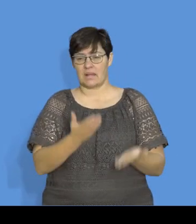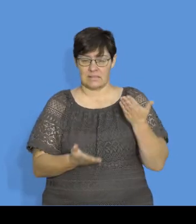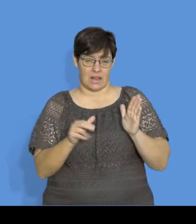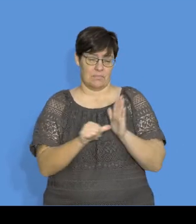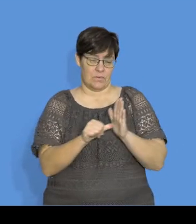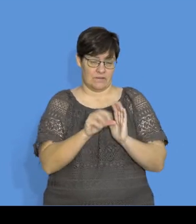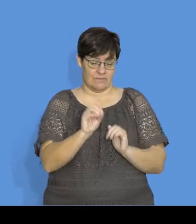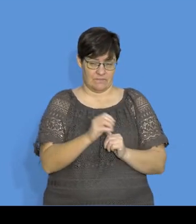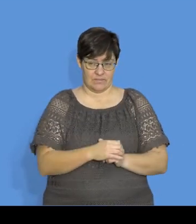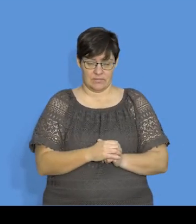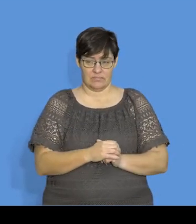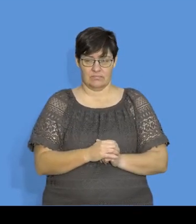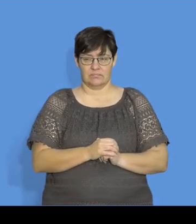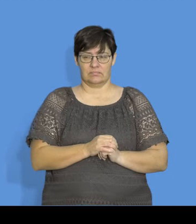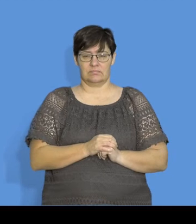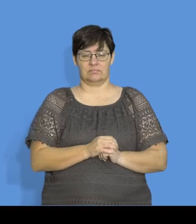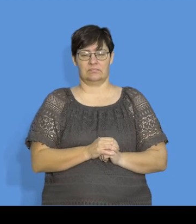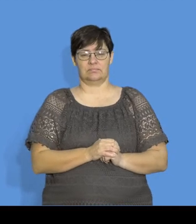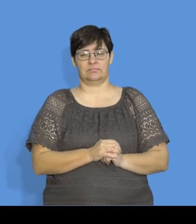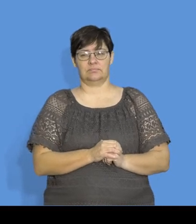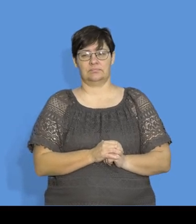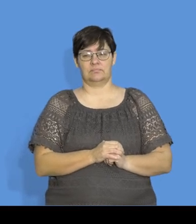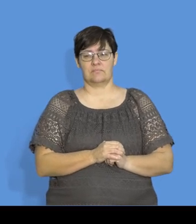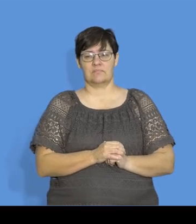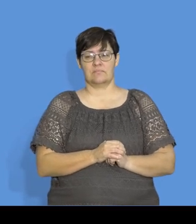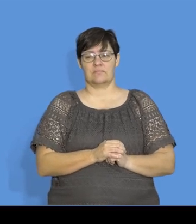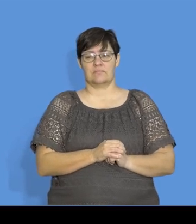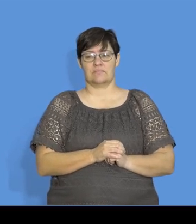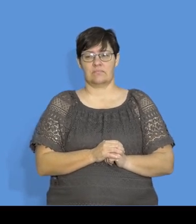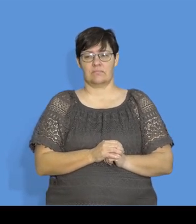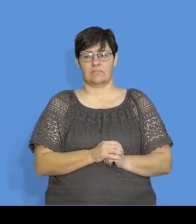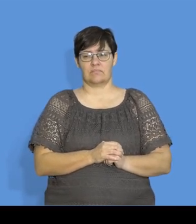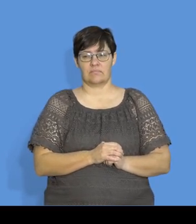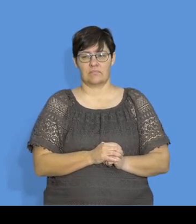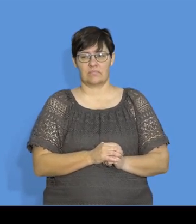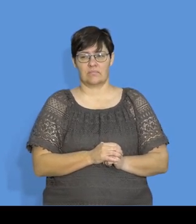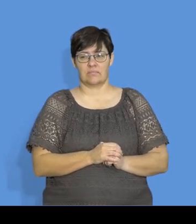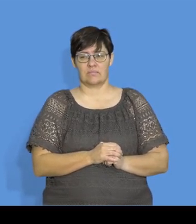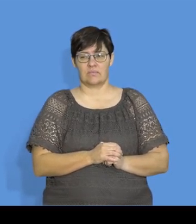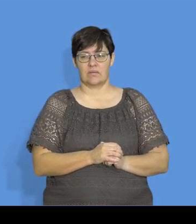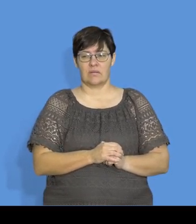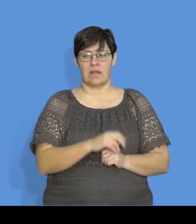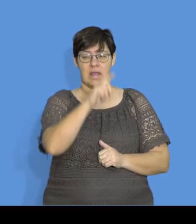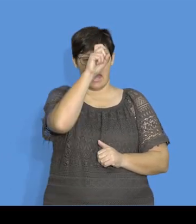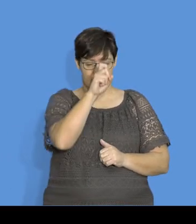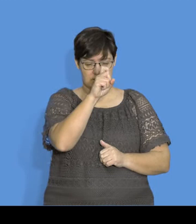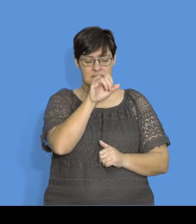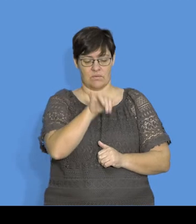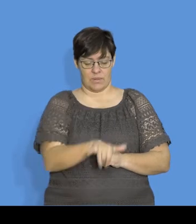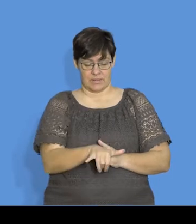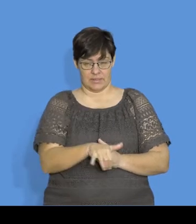Scale is very important, okay? So where this would be my x and this would be my